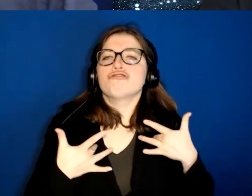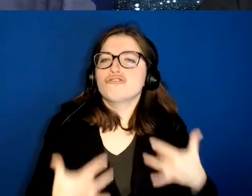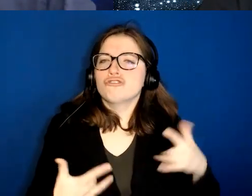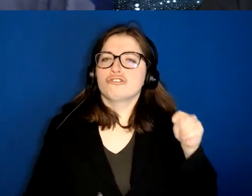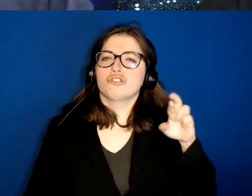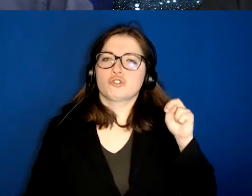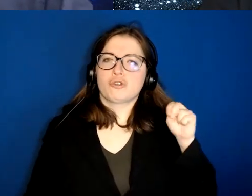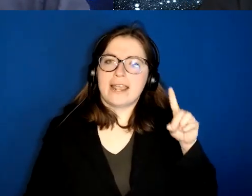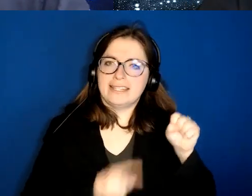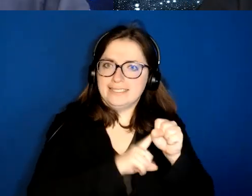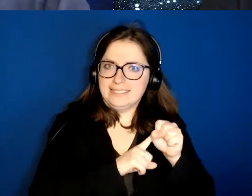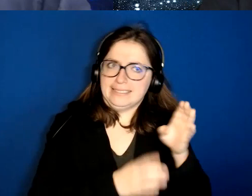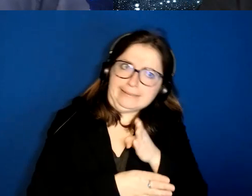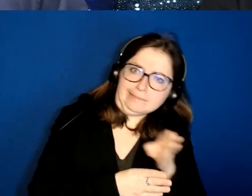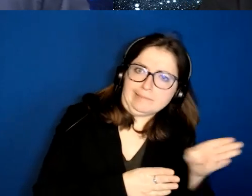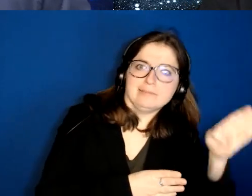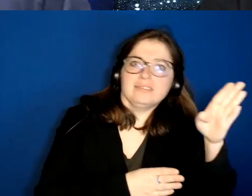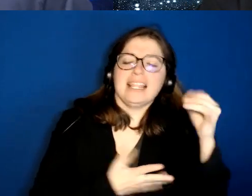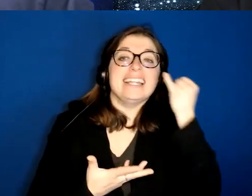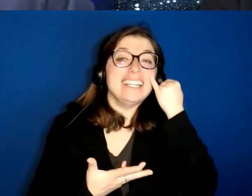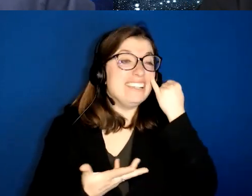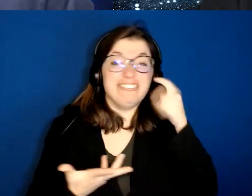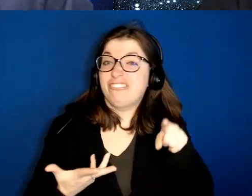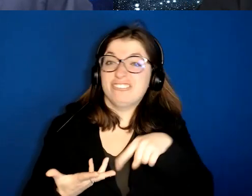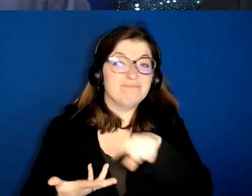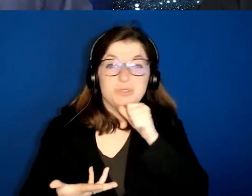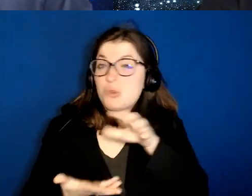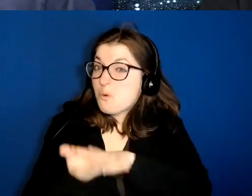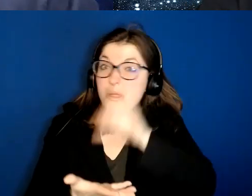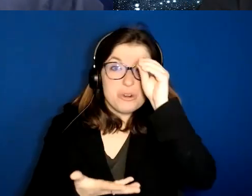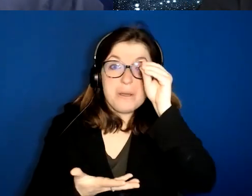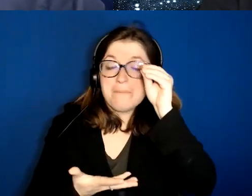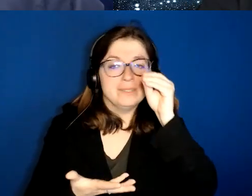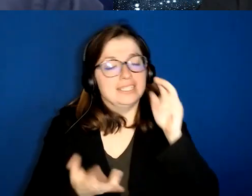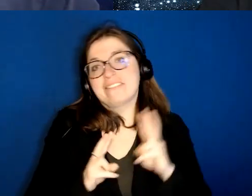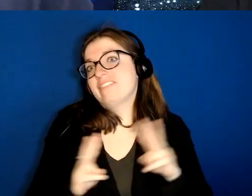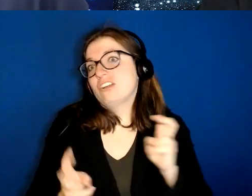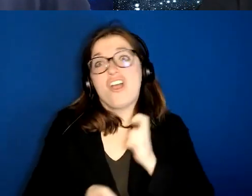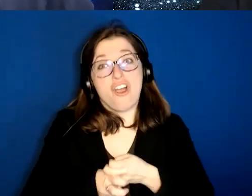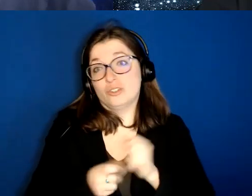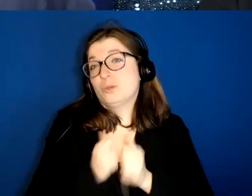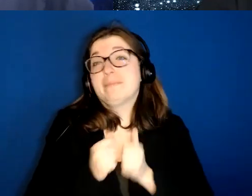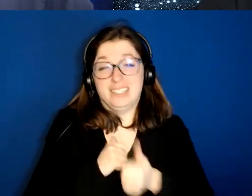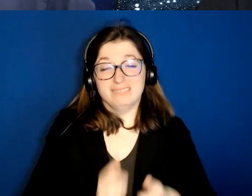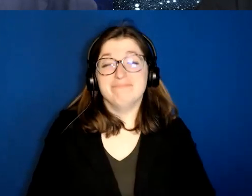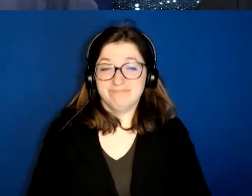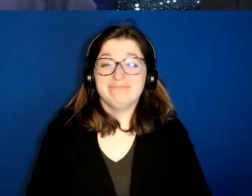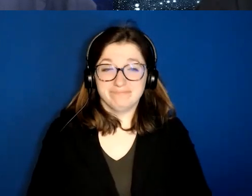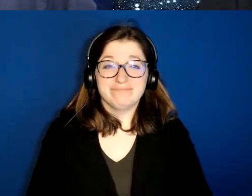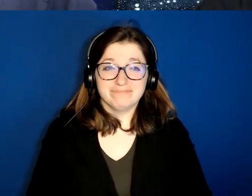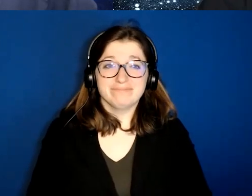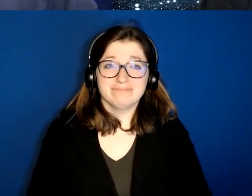keep abreast of those topics and techniques, it's really hard to compete. Yeah,